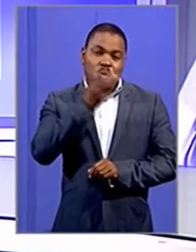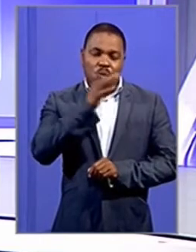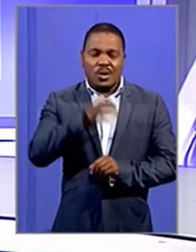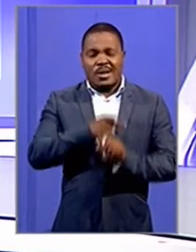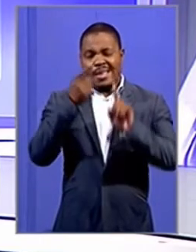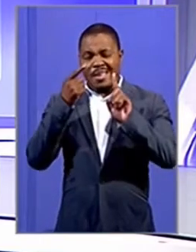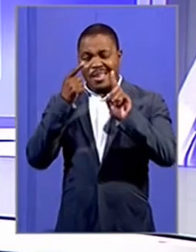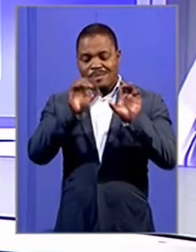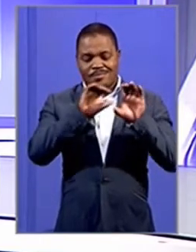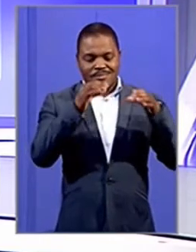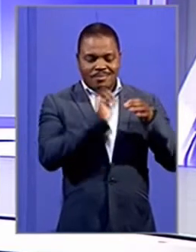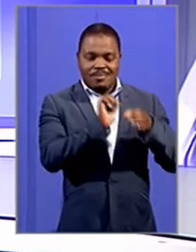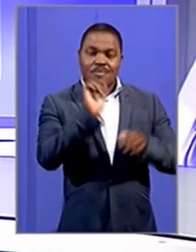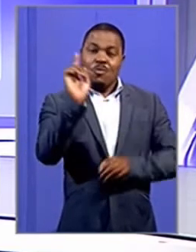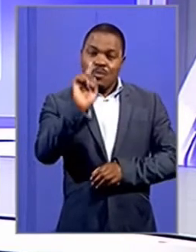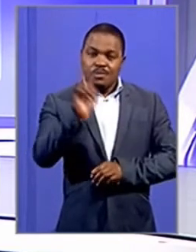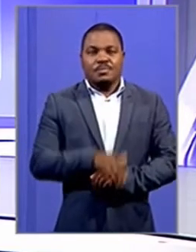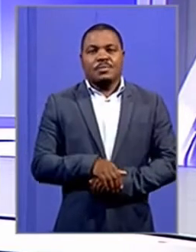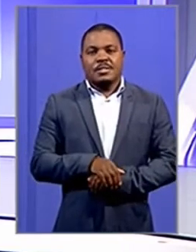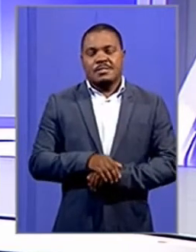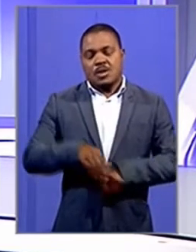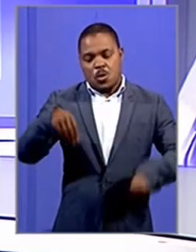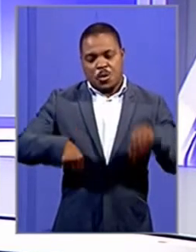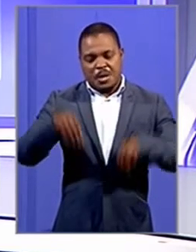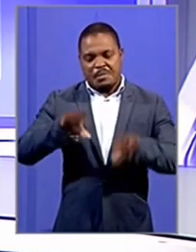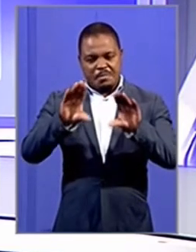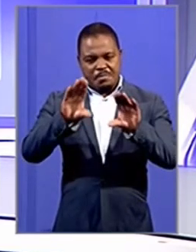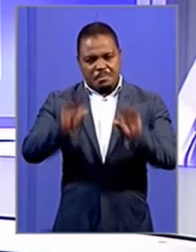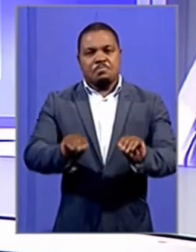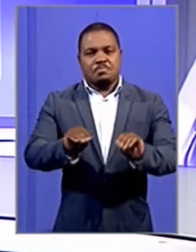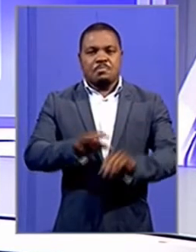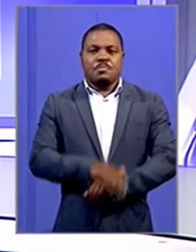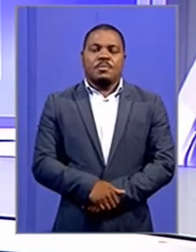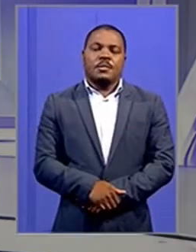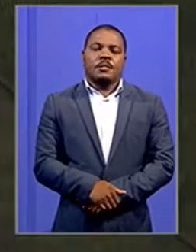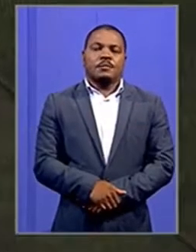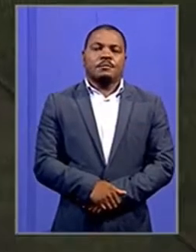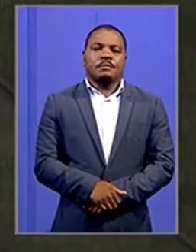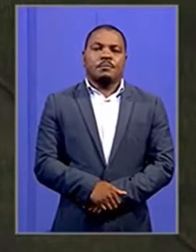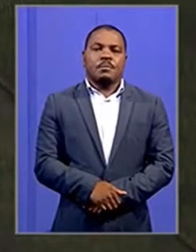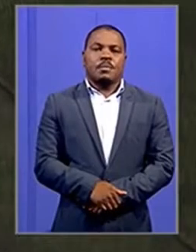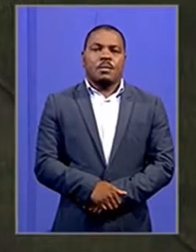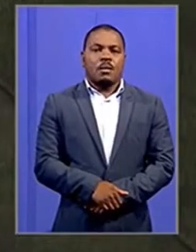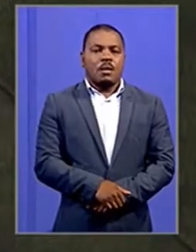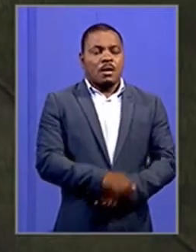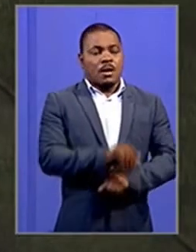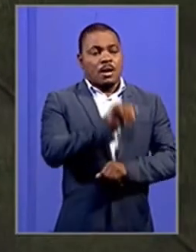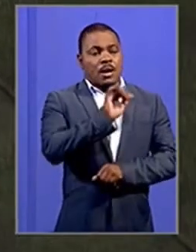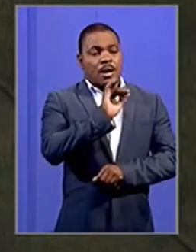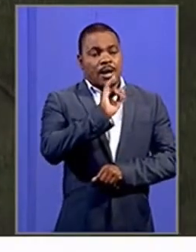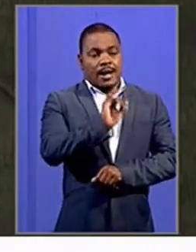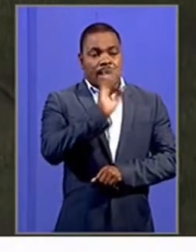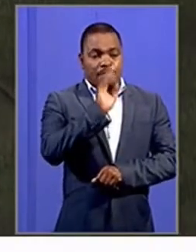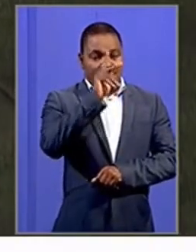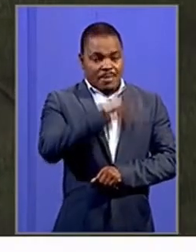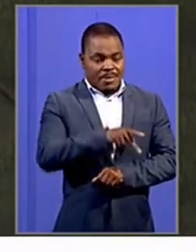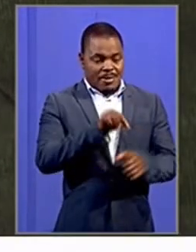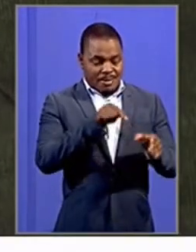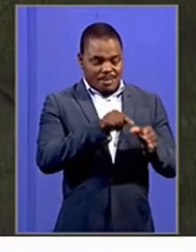kwa setlhoeng sa lekoko la gagwe ke go khutlhisa bonweenwee. The IFP is for